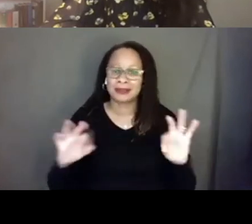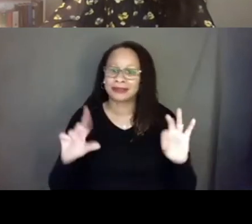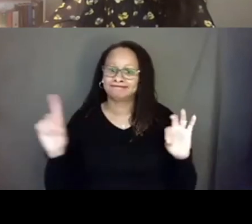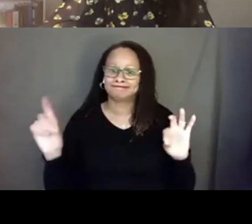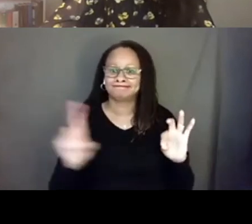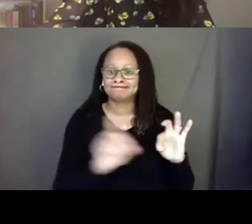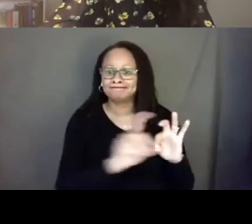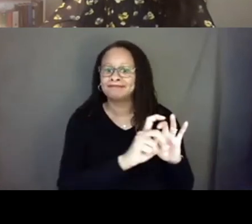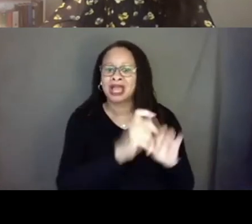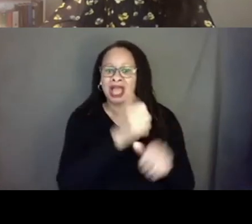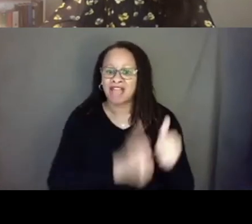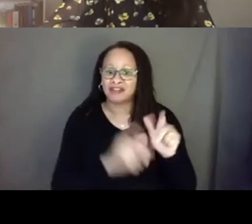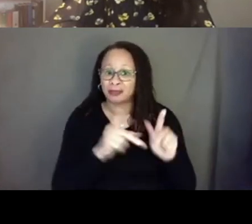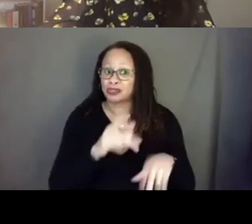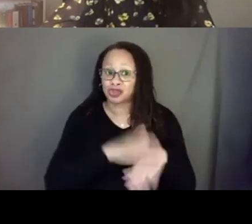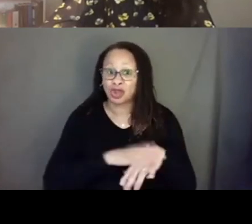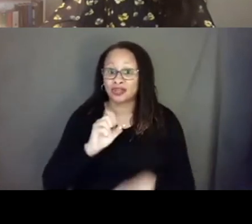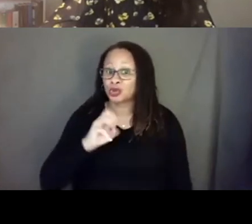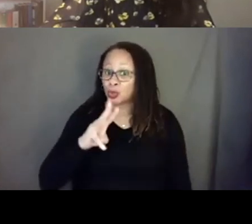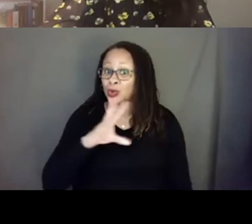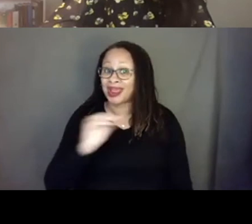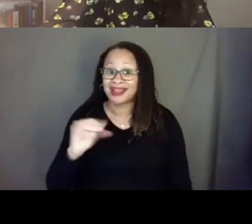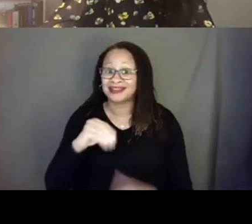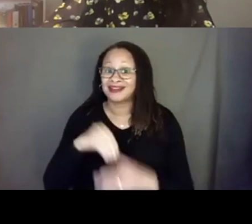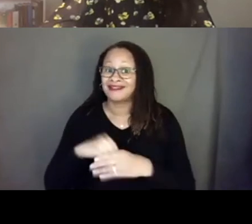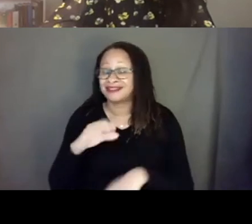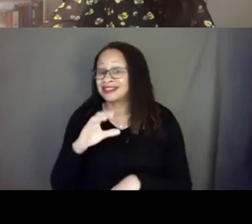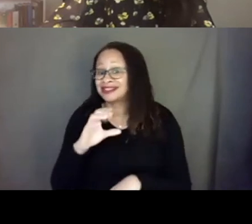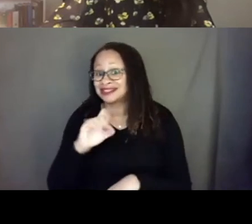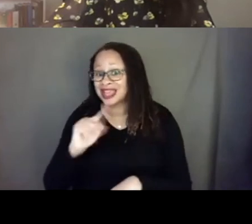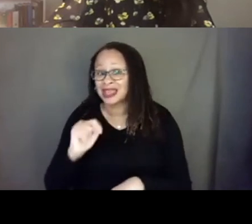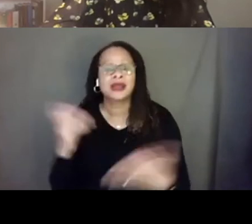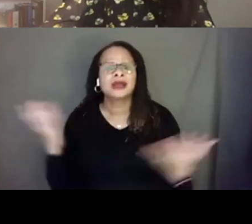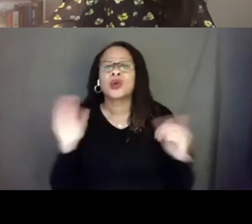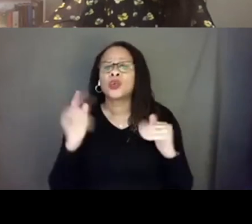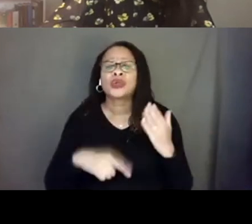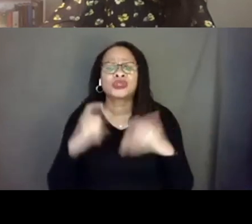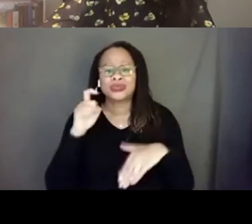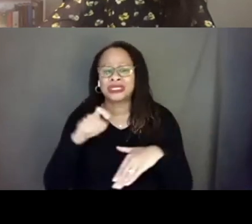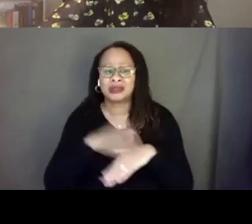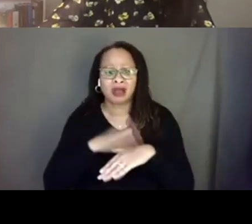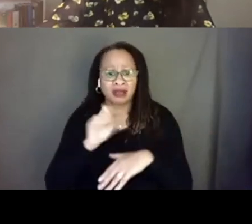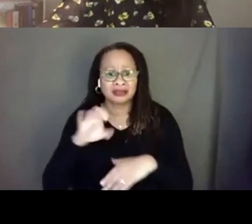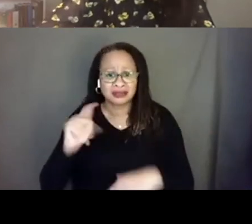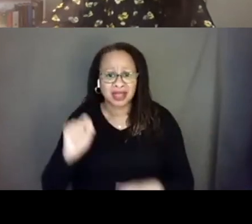ask of everyone participating, hey, what do you need on set?